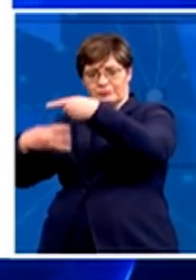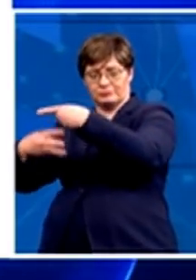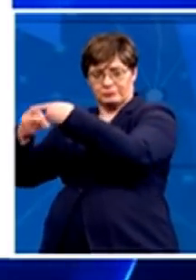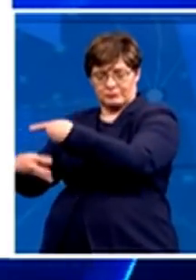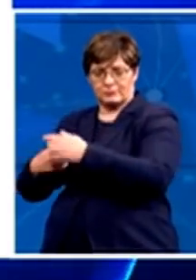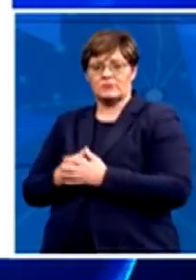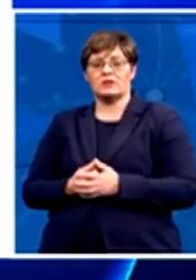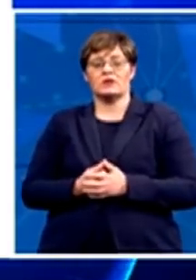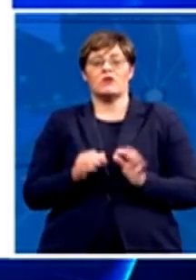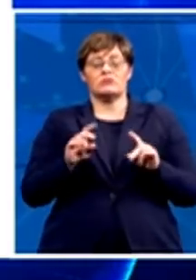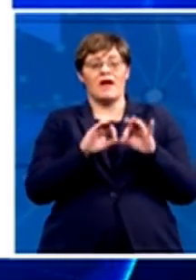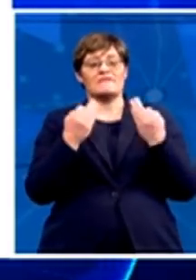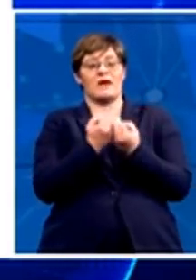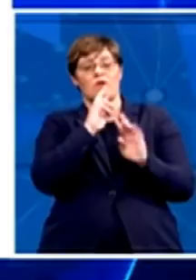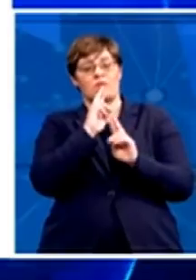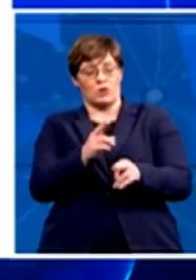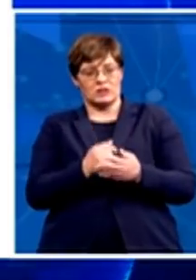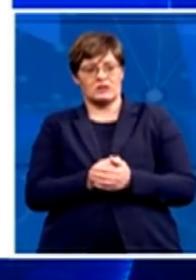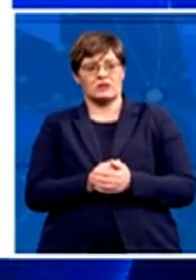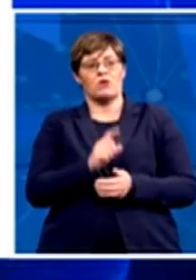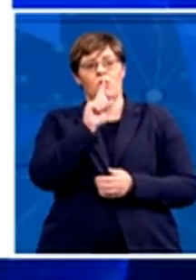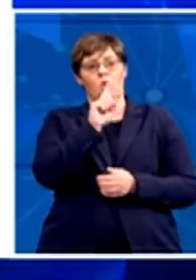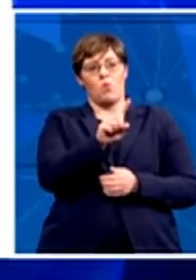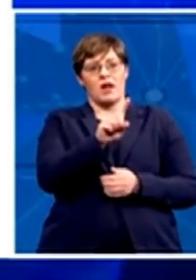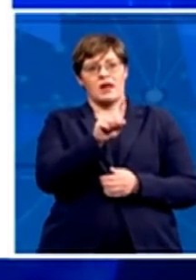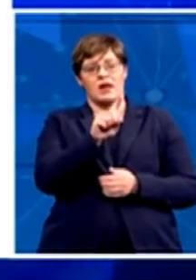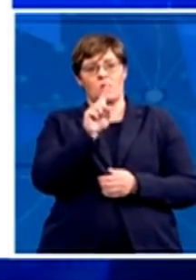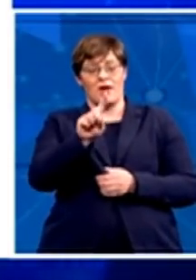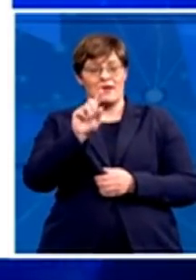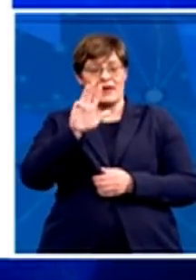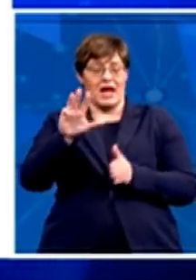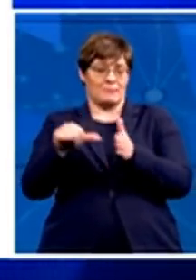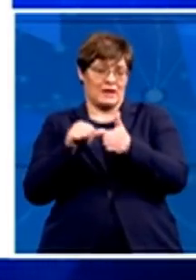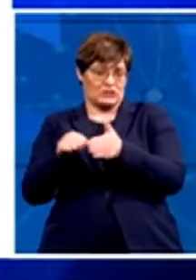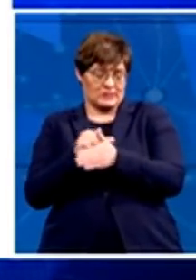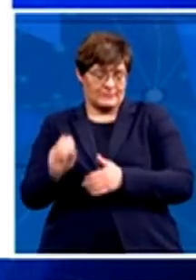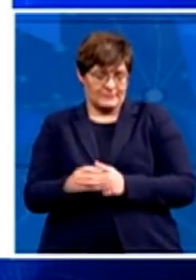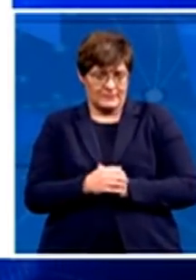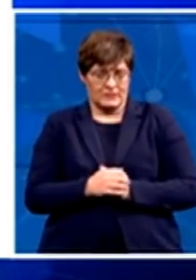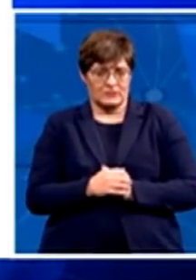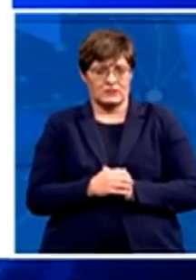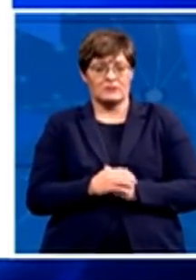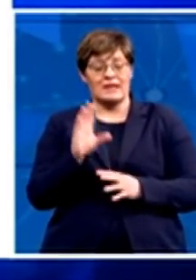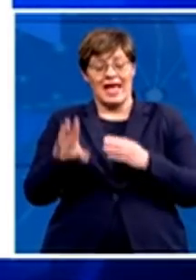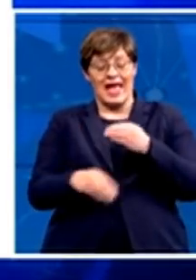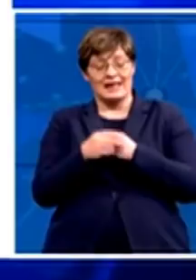approximately 119 pages. In addition to this, the committee will still